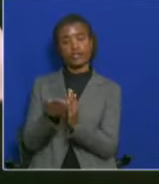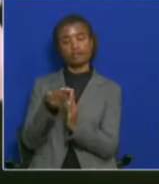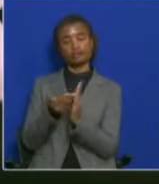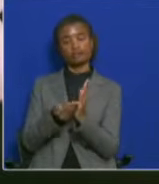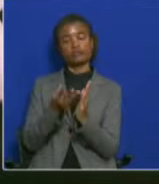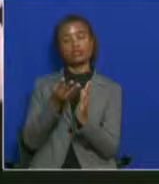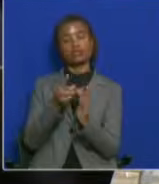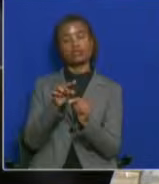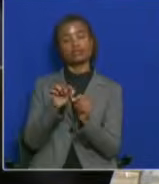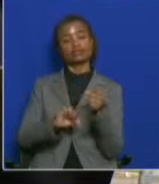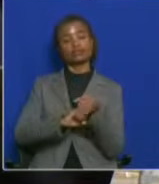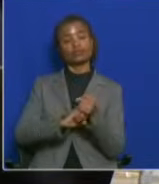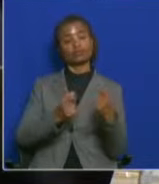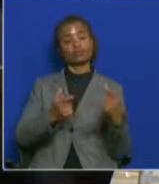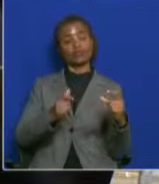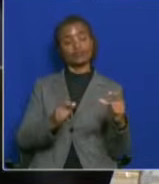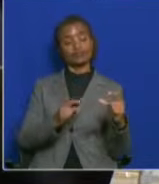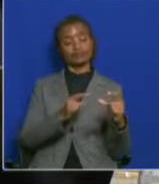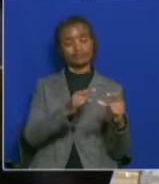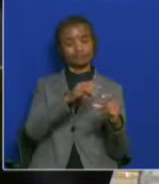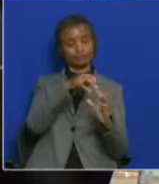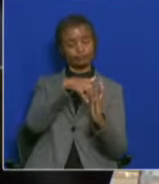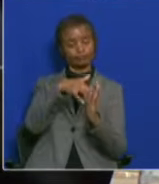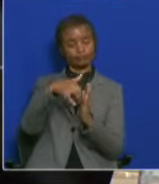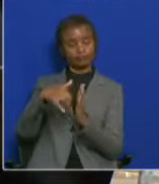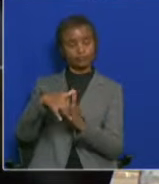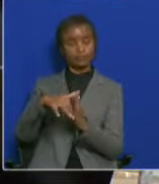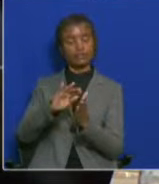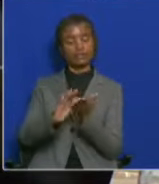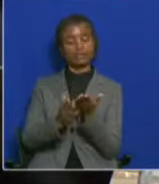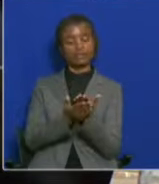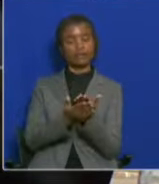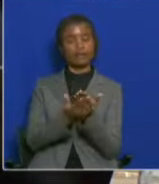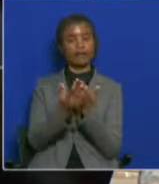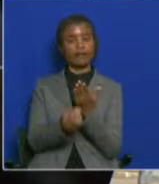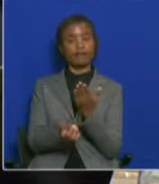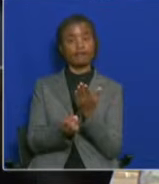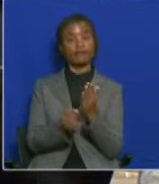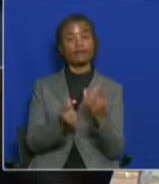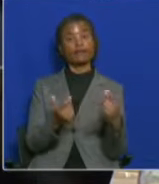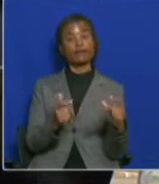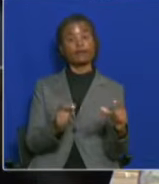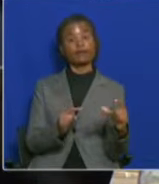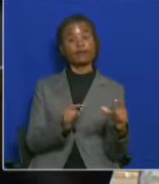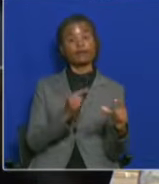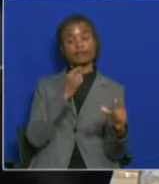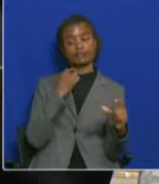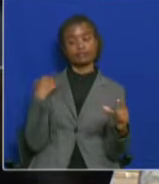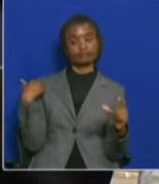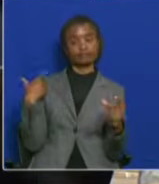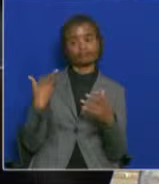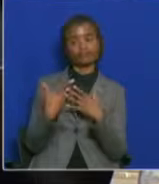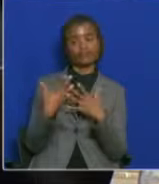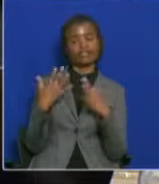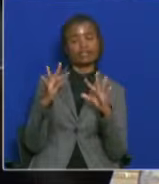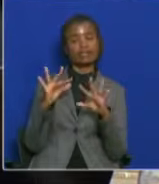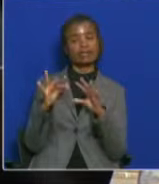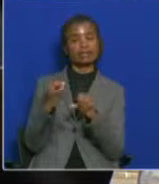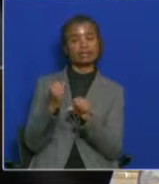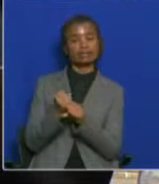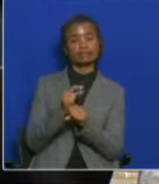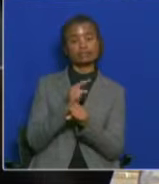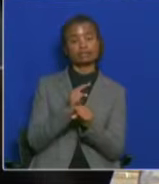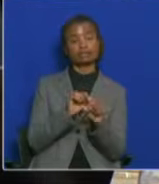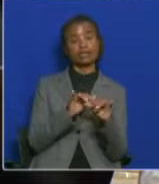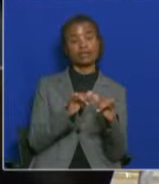paragraphs. But this paragraph, where it says for over a decade there have been consistent allegations that Connie Links is engaged in illegal